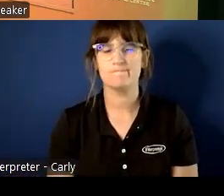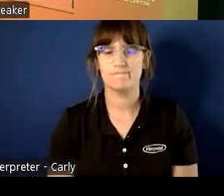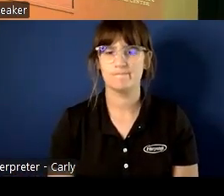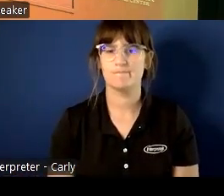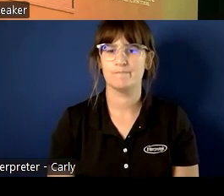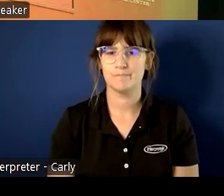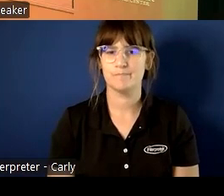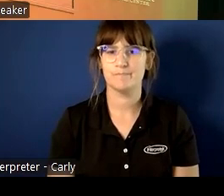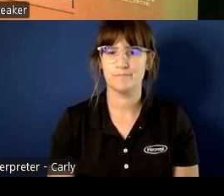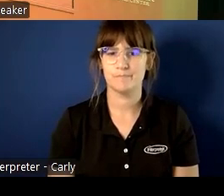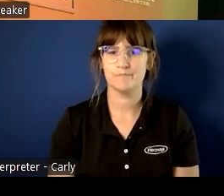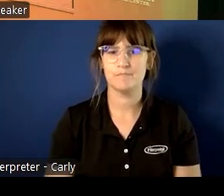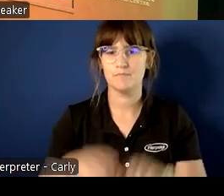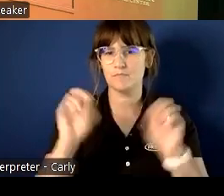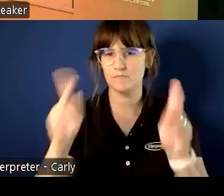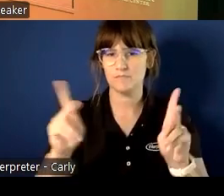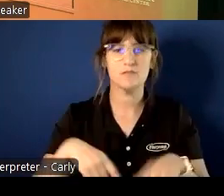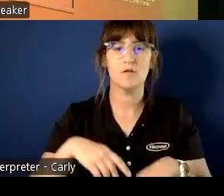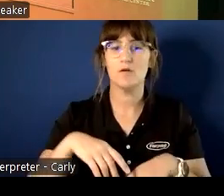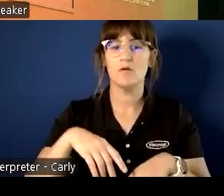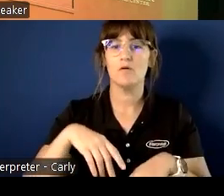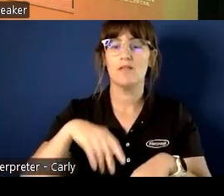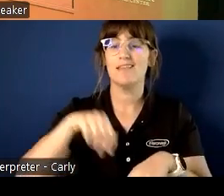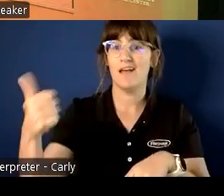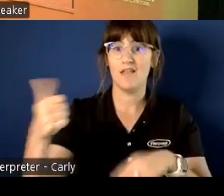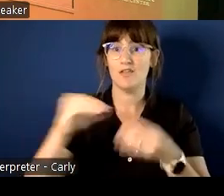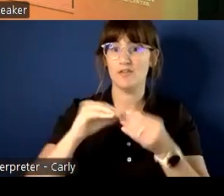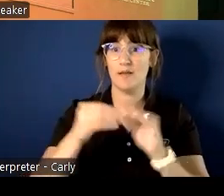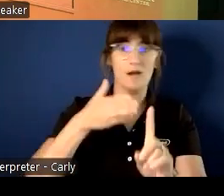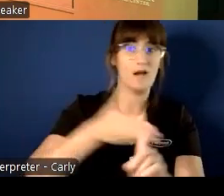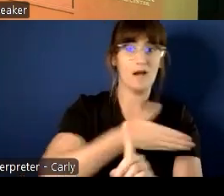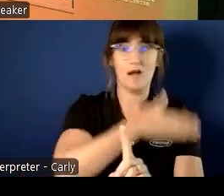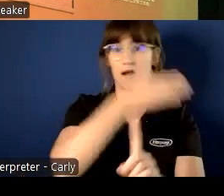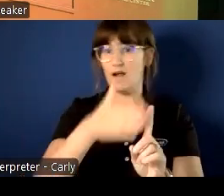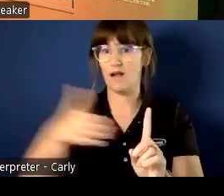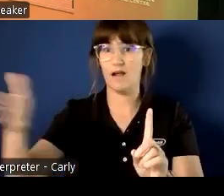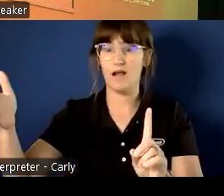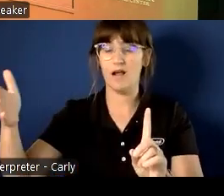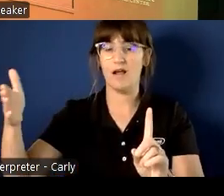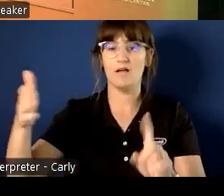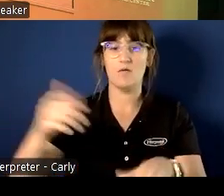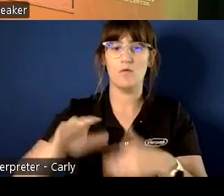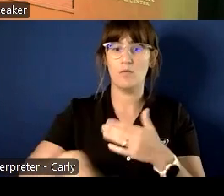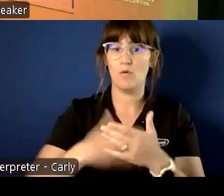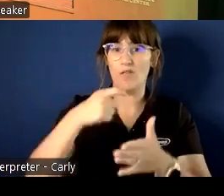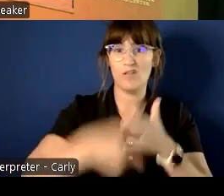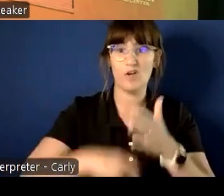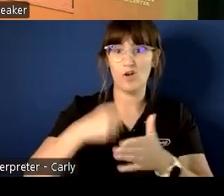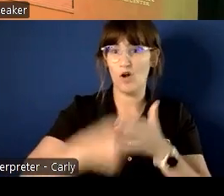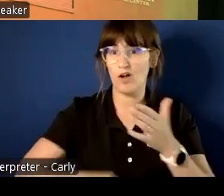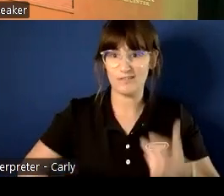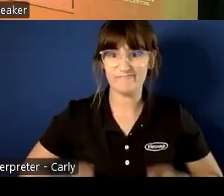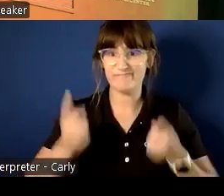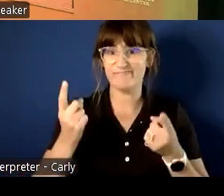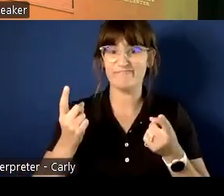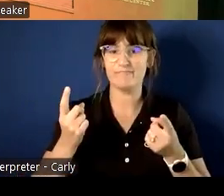the intervening values, right? So I'm going to use all the costs that were incurred in between PHQ-9 scores